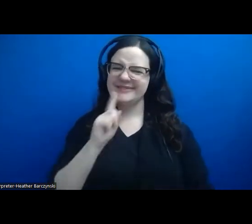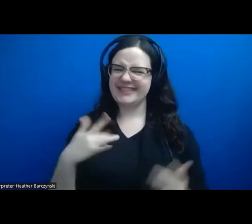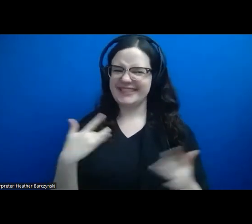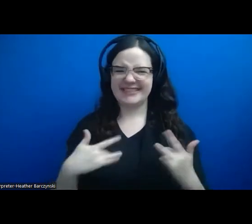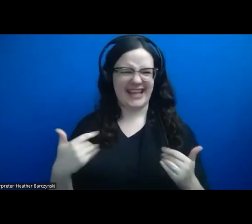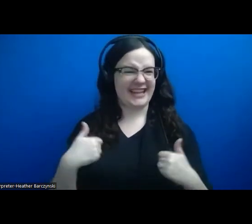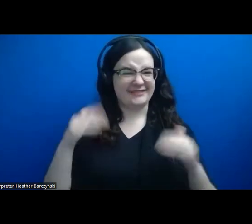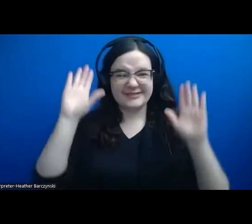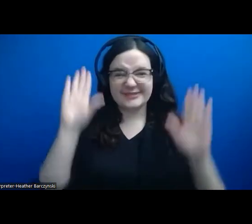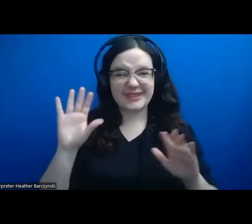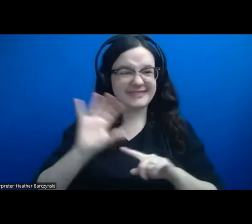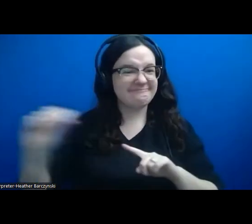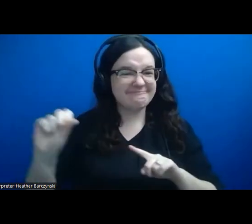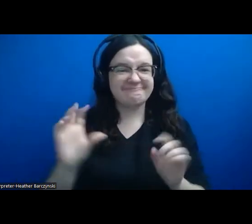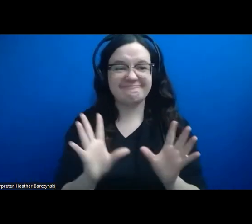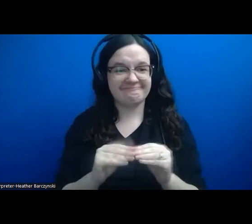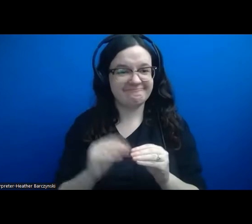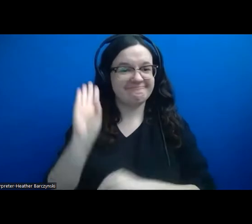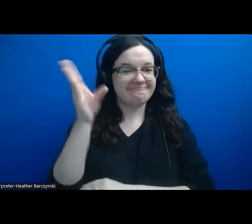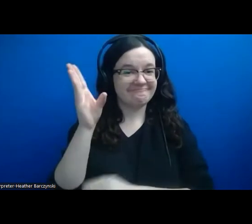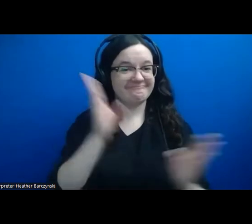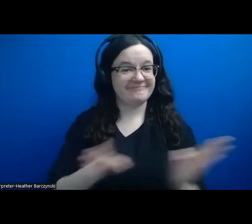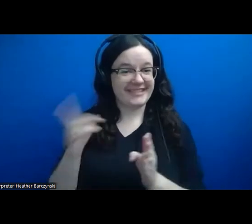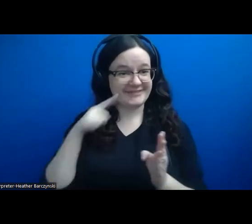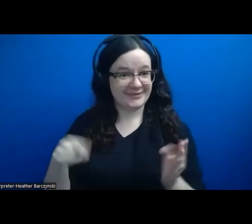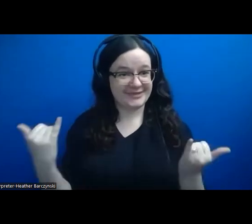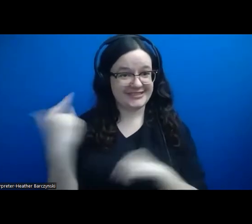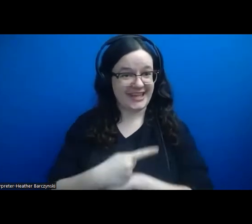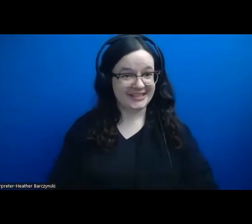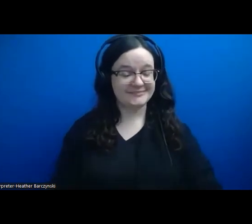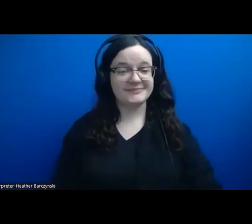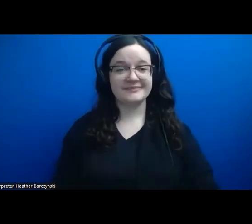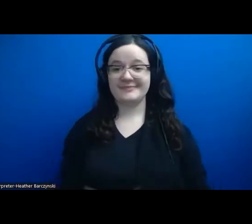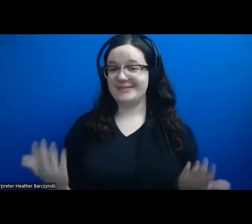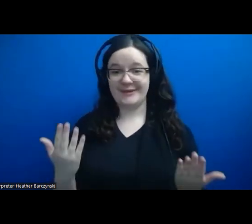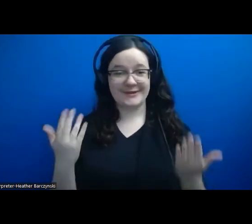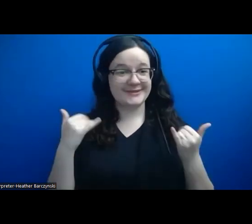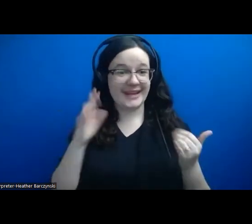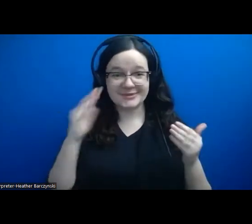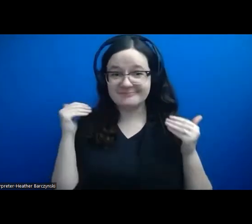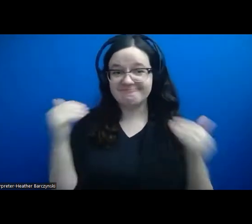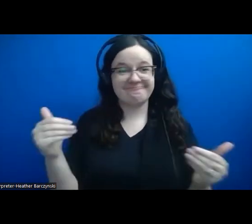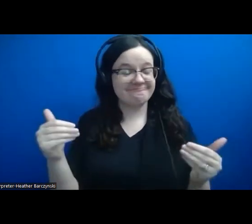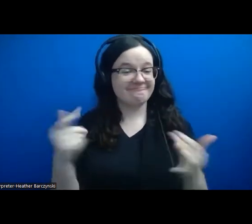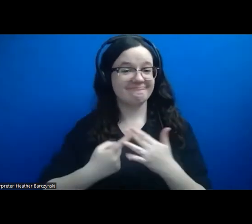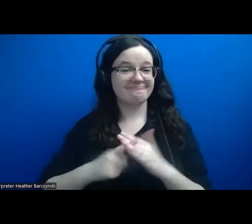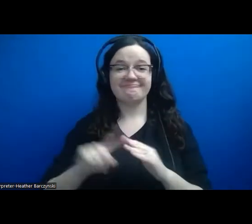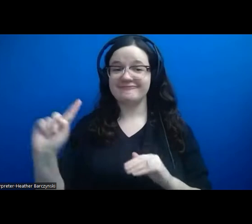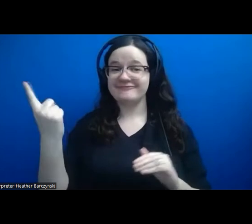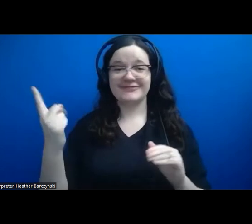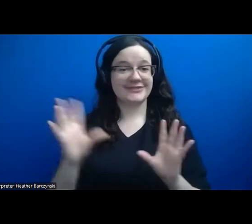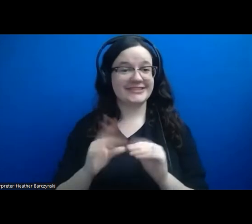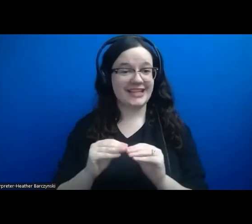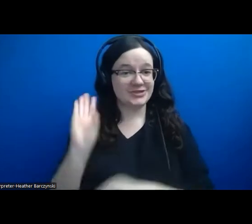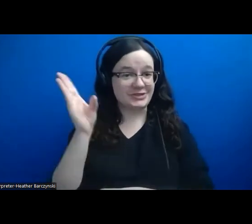excellent sessions planned for the day. So without further ado, we're going to jump into our first session. I